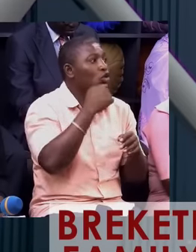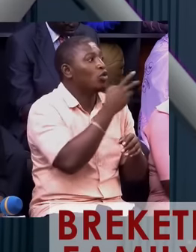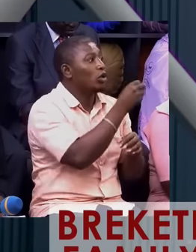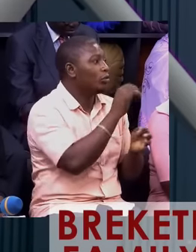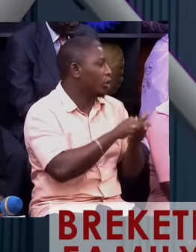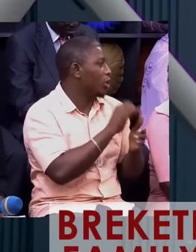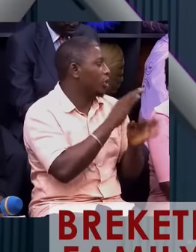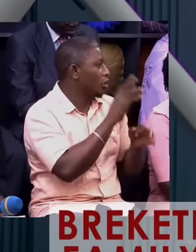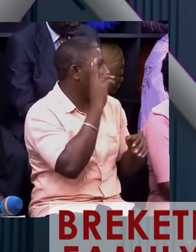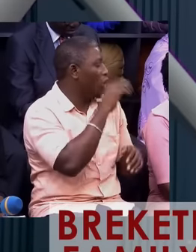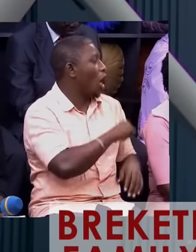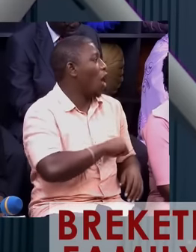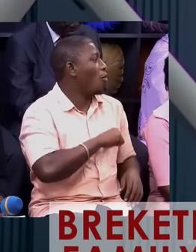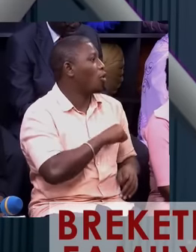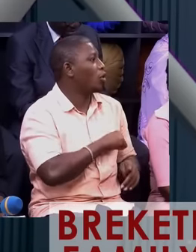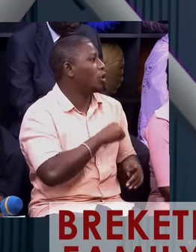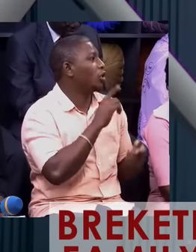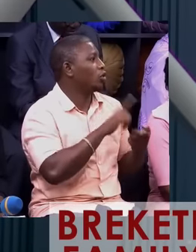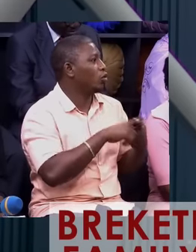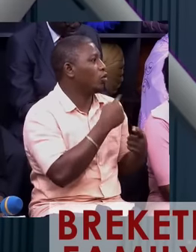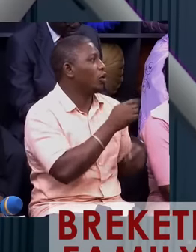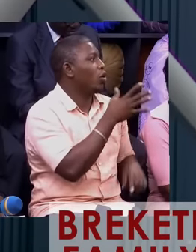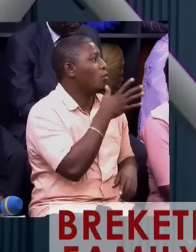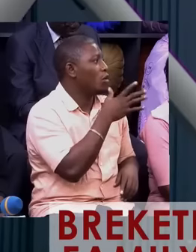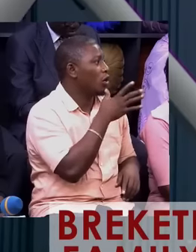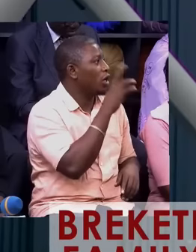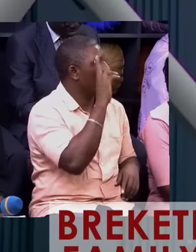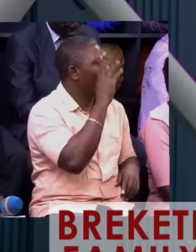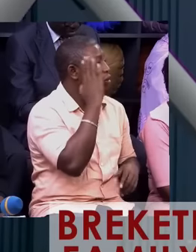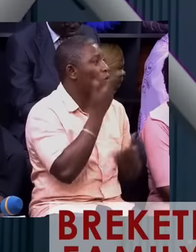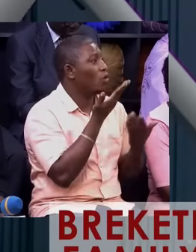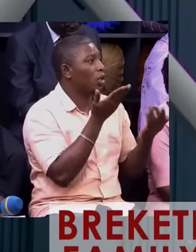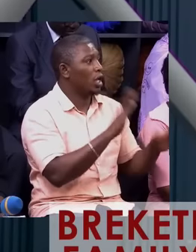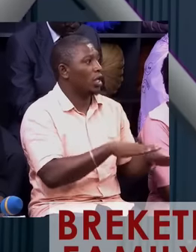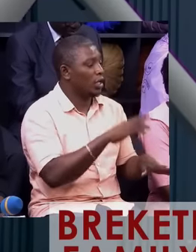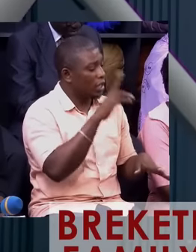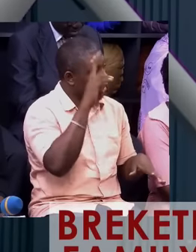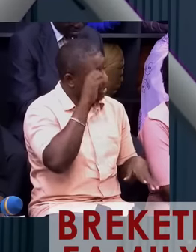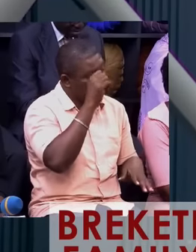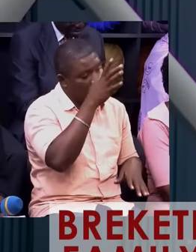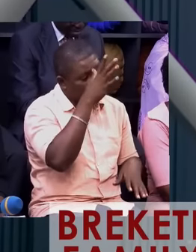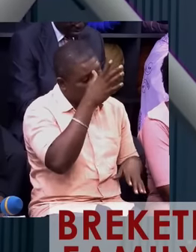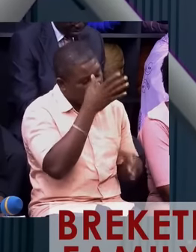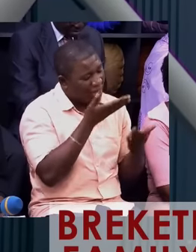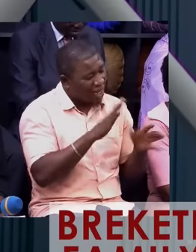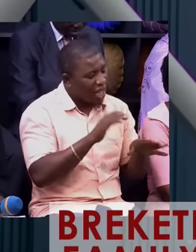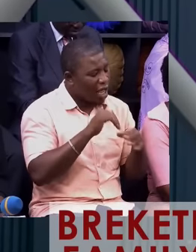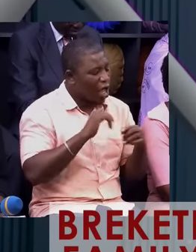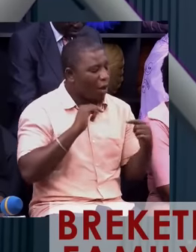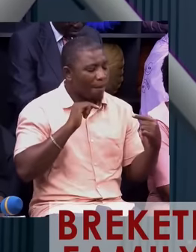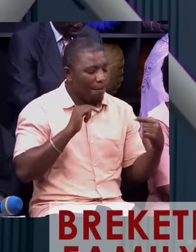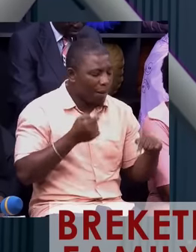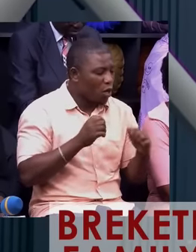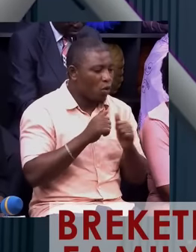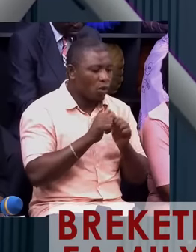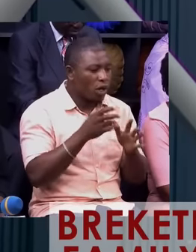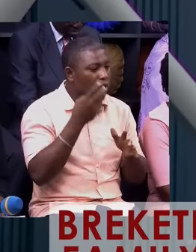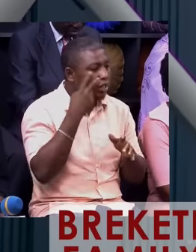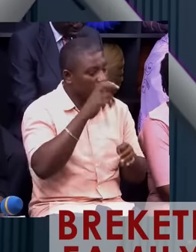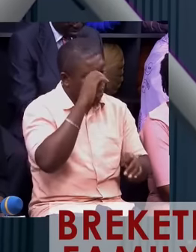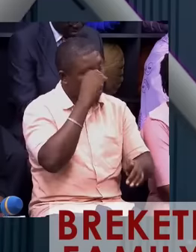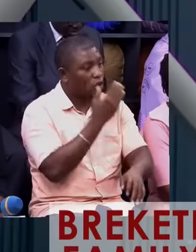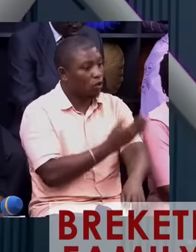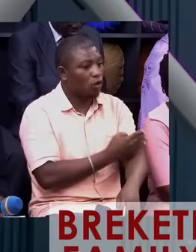he apologized to the mom he will die his father died in pains and Agony without seeing his